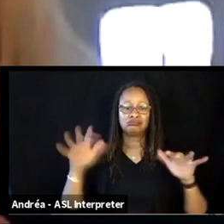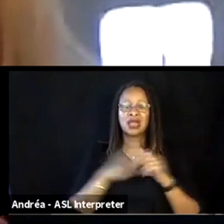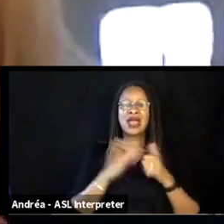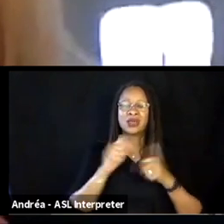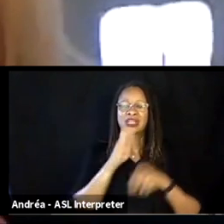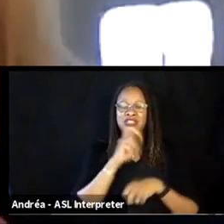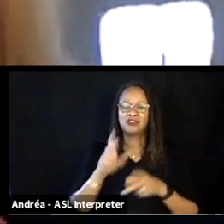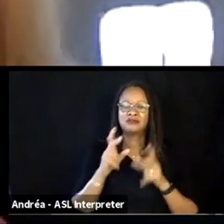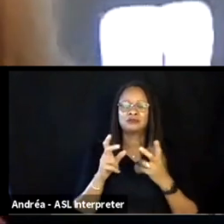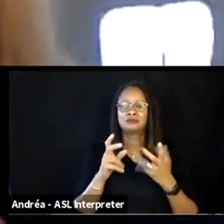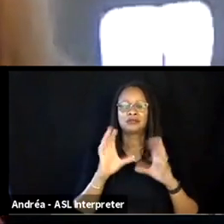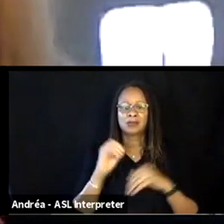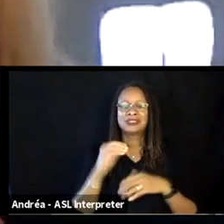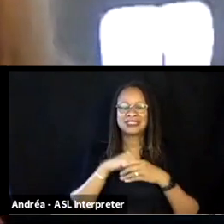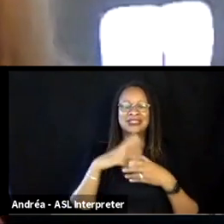media?